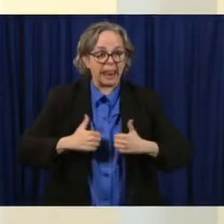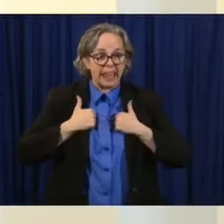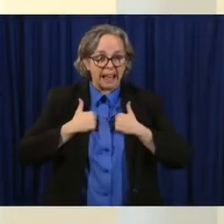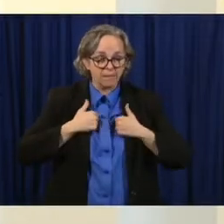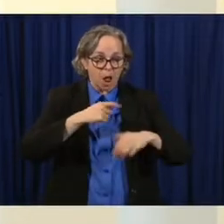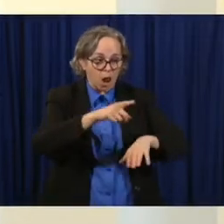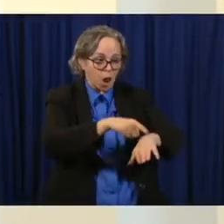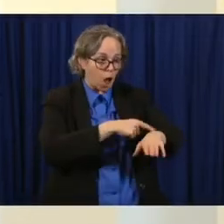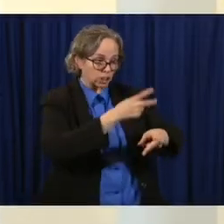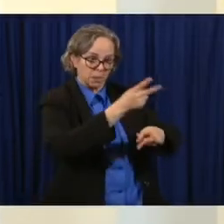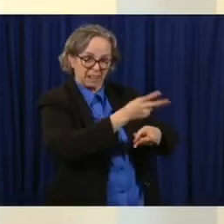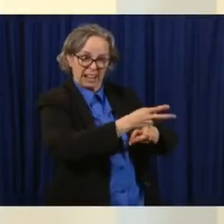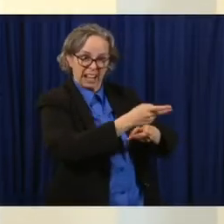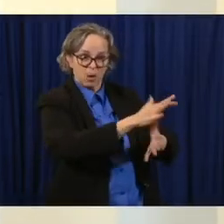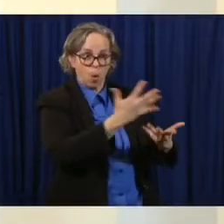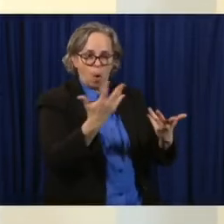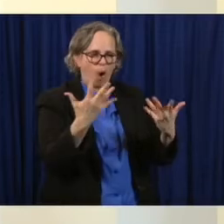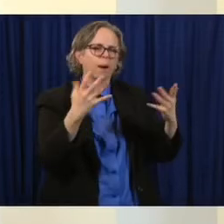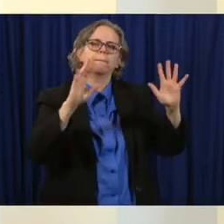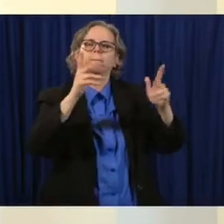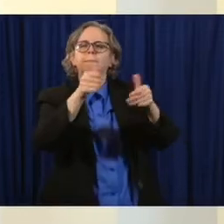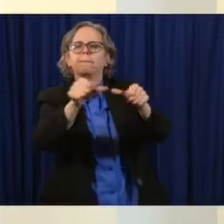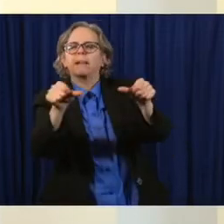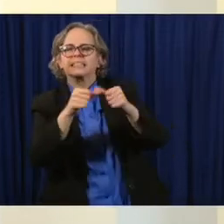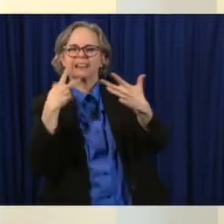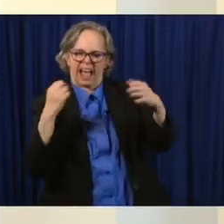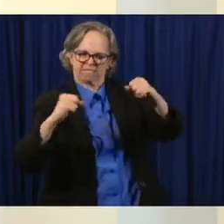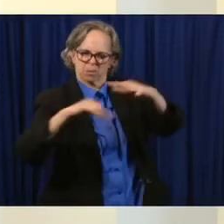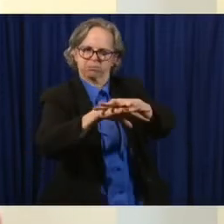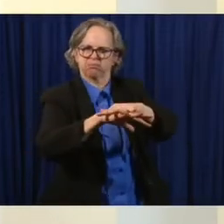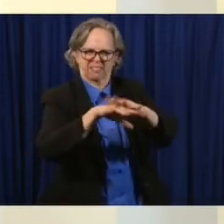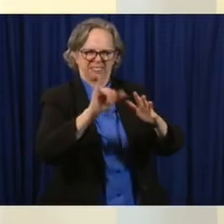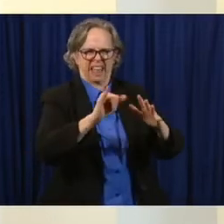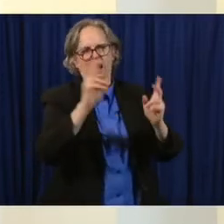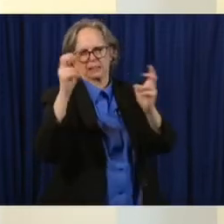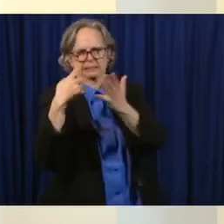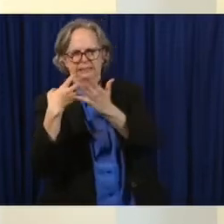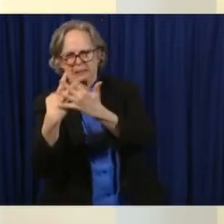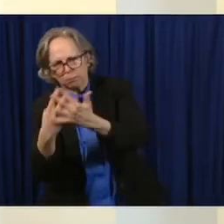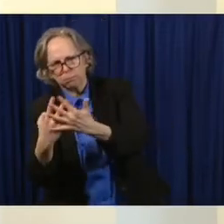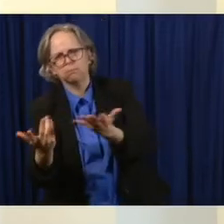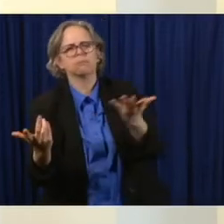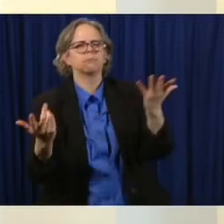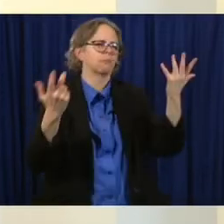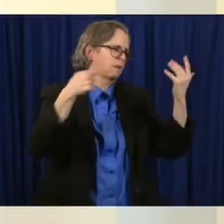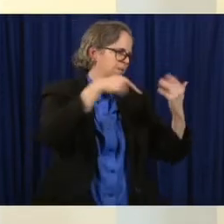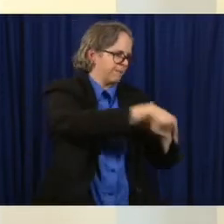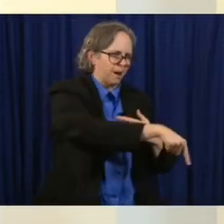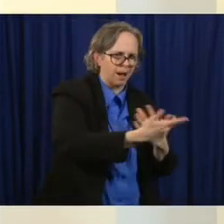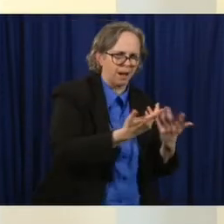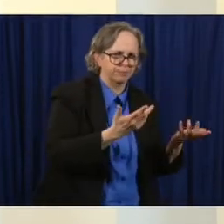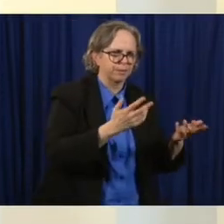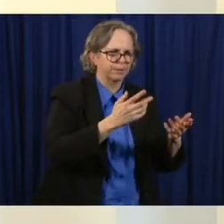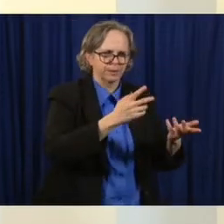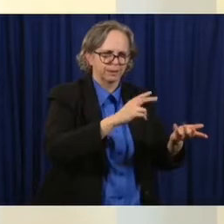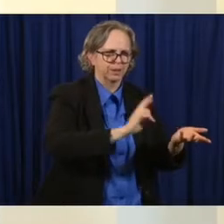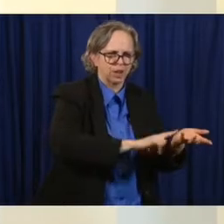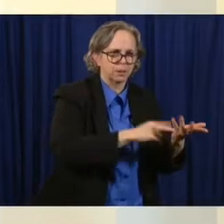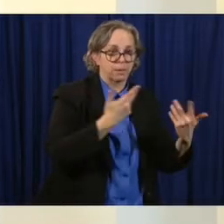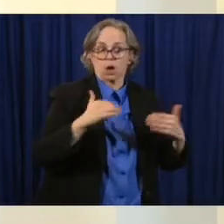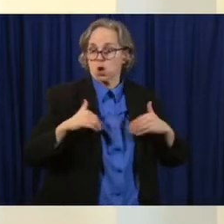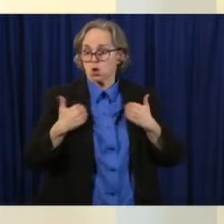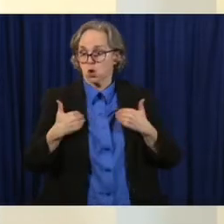These also include any of our congregate settings, whether they be prisoners. You mentioned we do have a first case in a juvenile